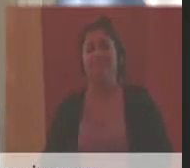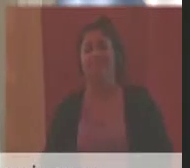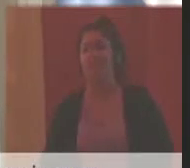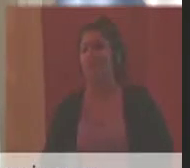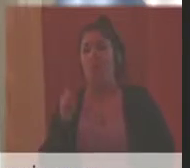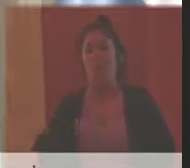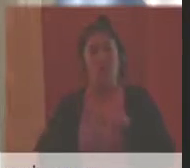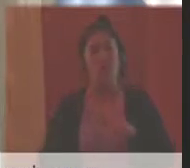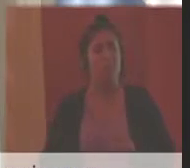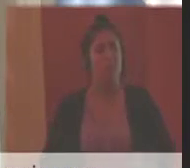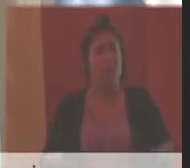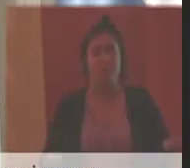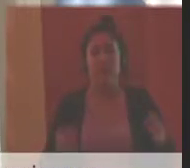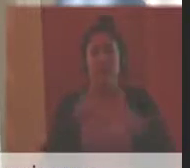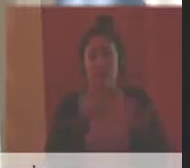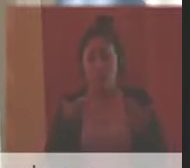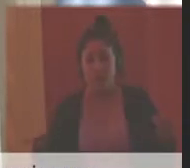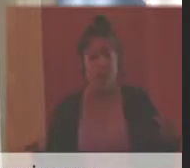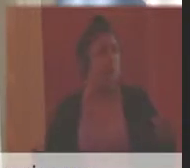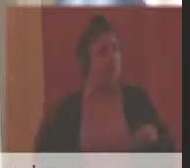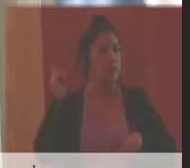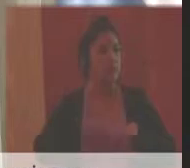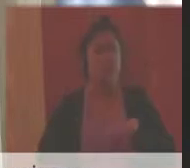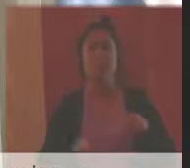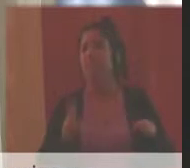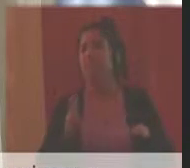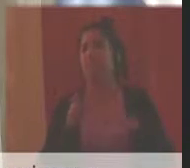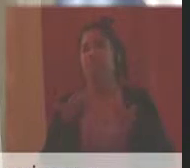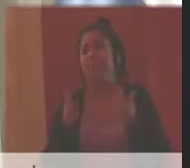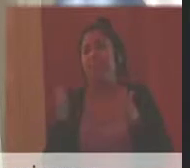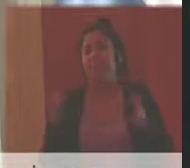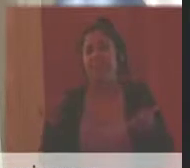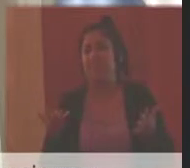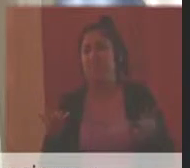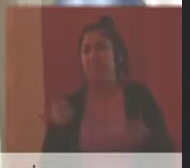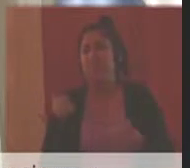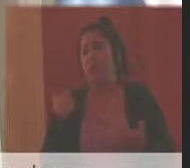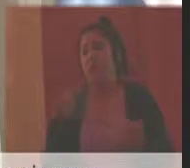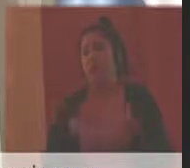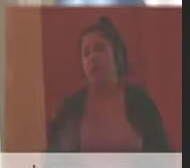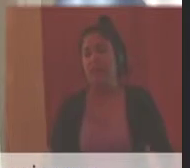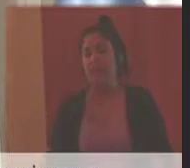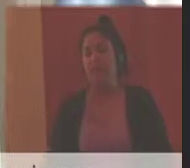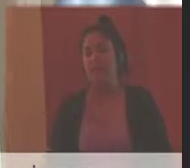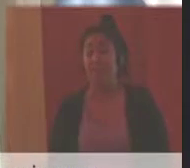basic nutrition requirements. And also we need to add that